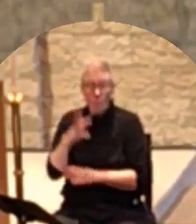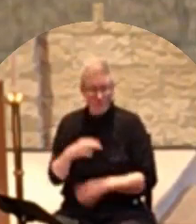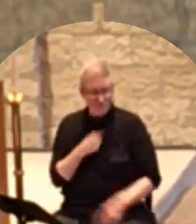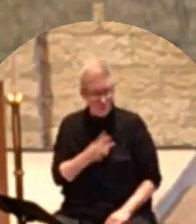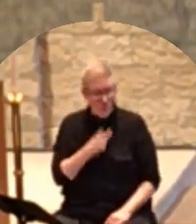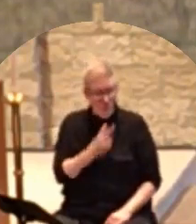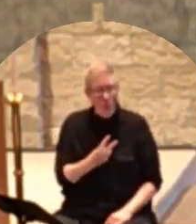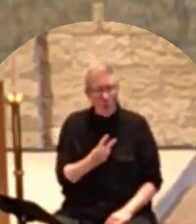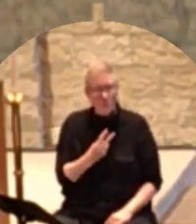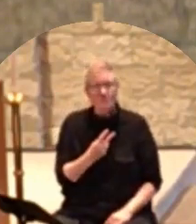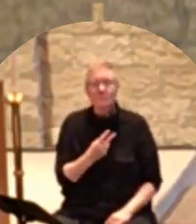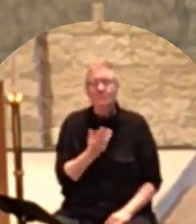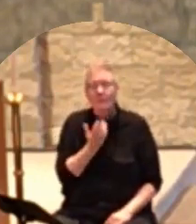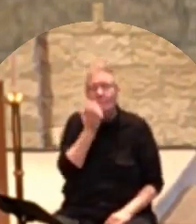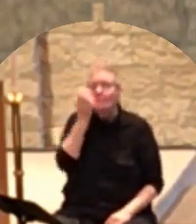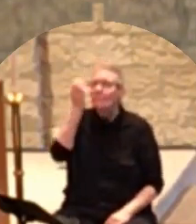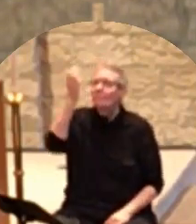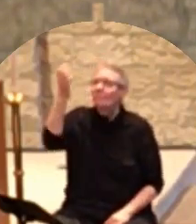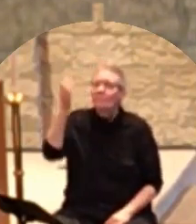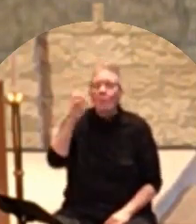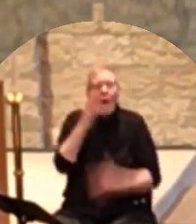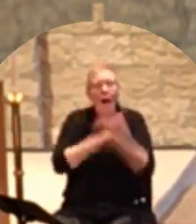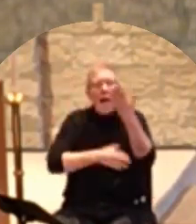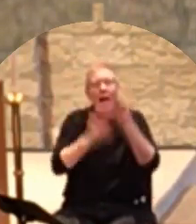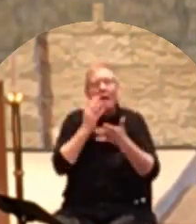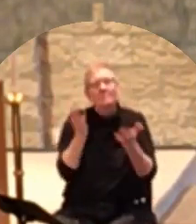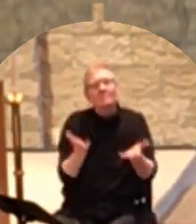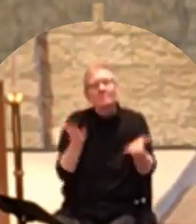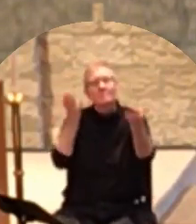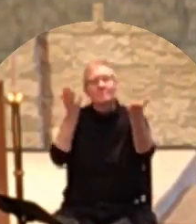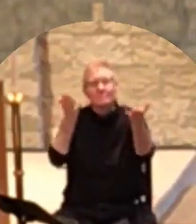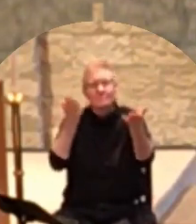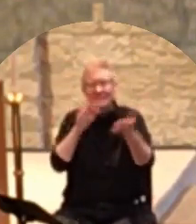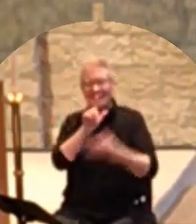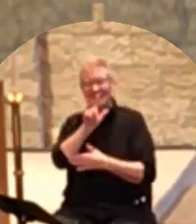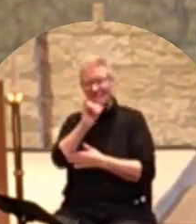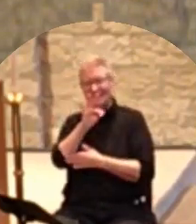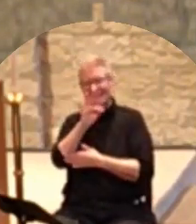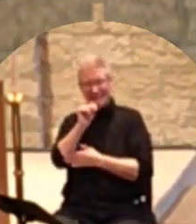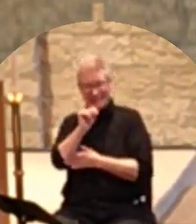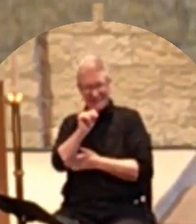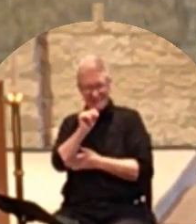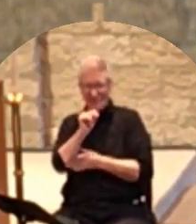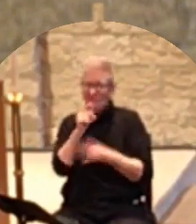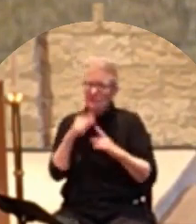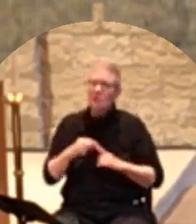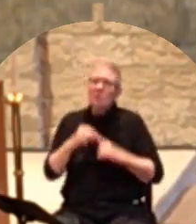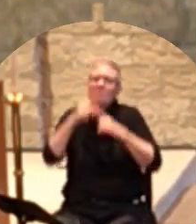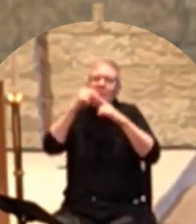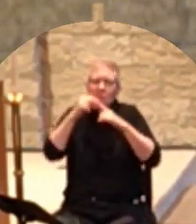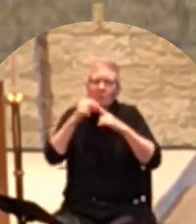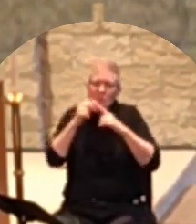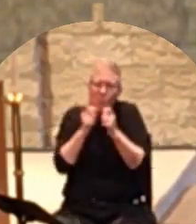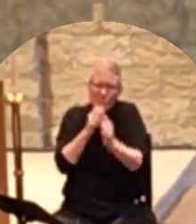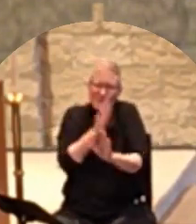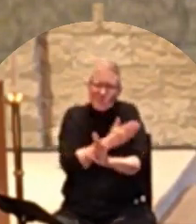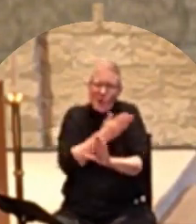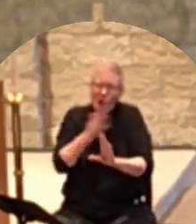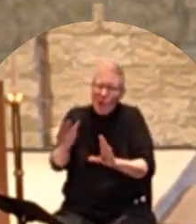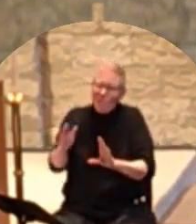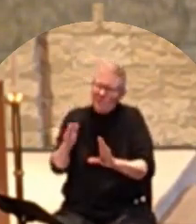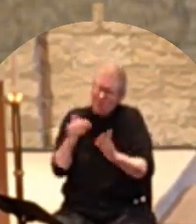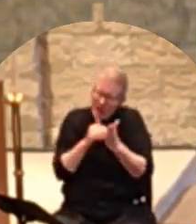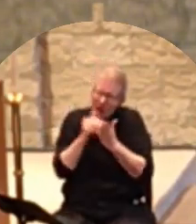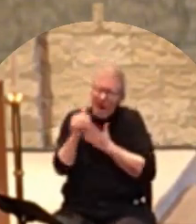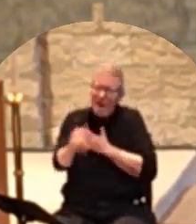hands. The word lift is used throughout Scripture, especially in Psalms. Now, obviously, there's a deeper meaning